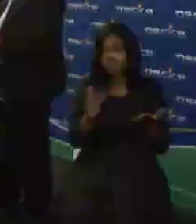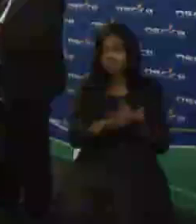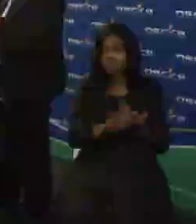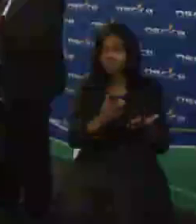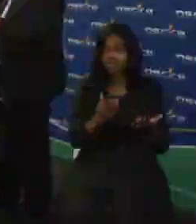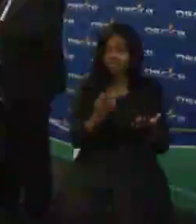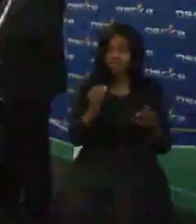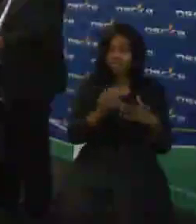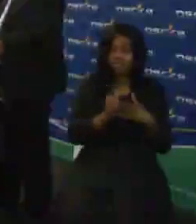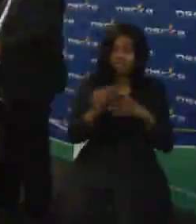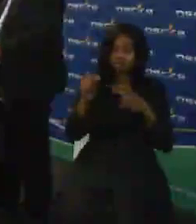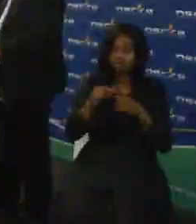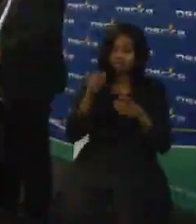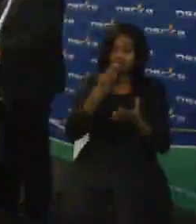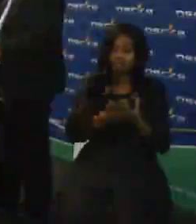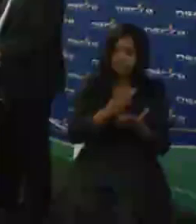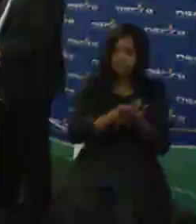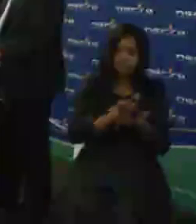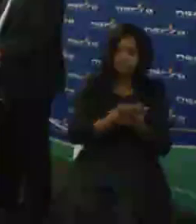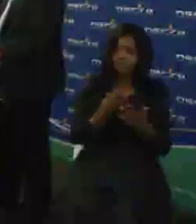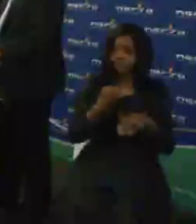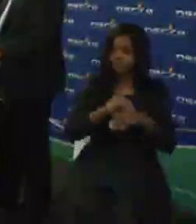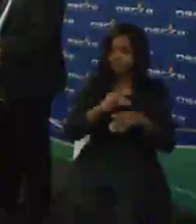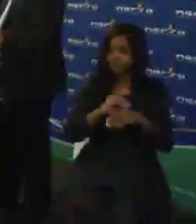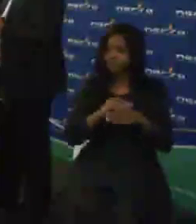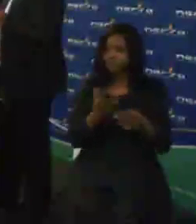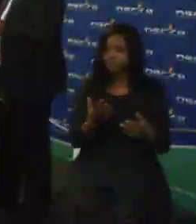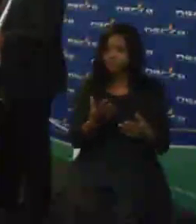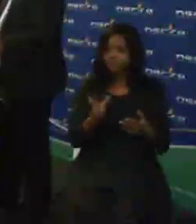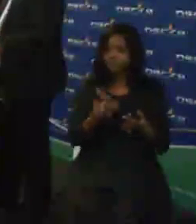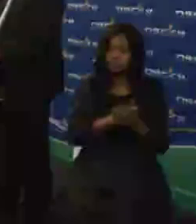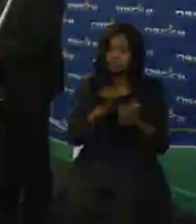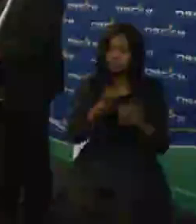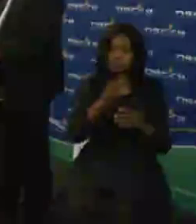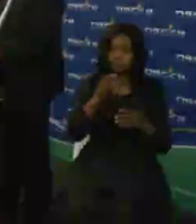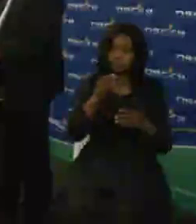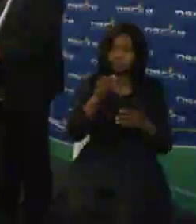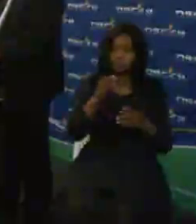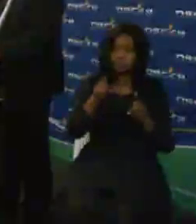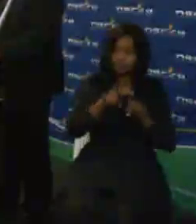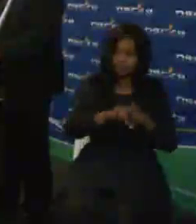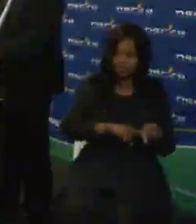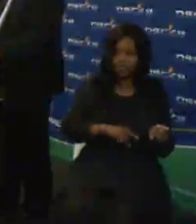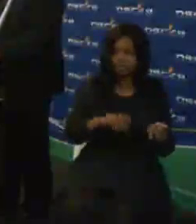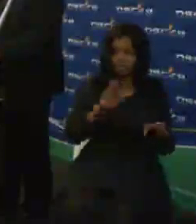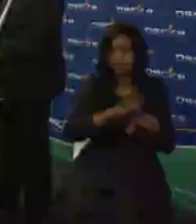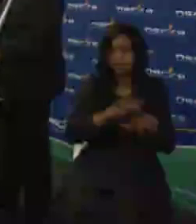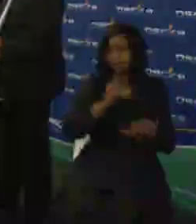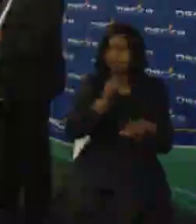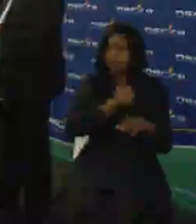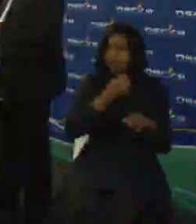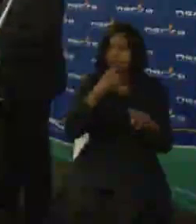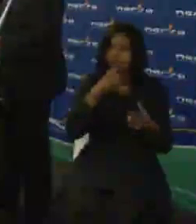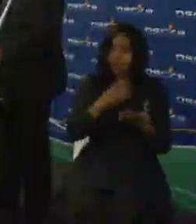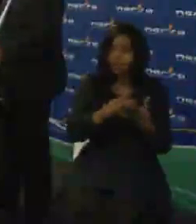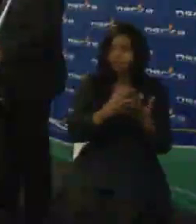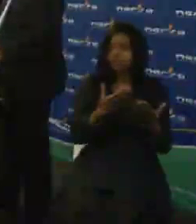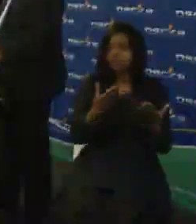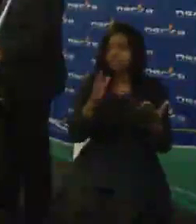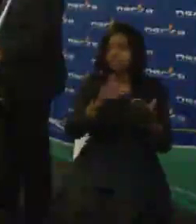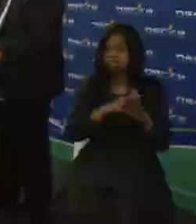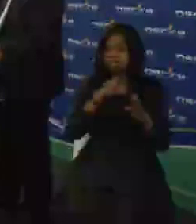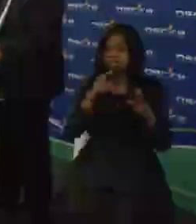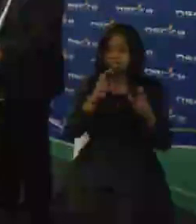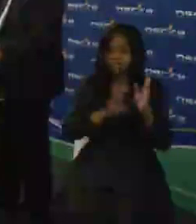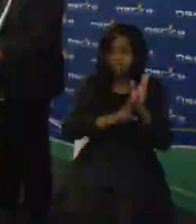and it leads to the financial implications of defaulting on our commitments, acceleration of